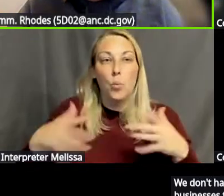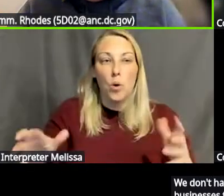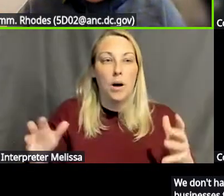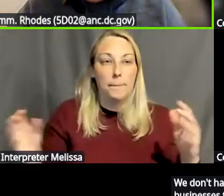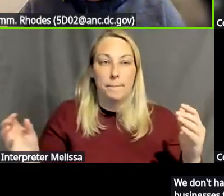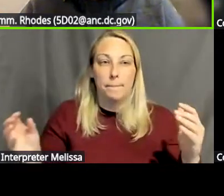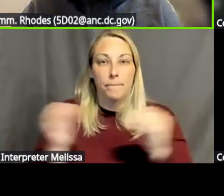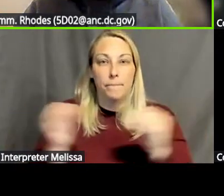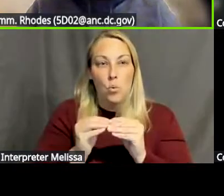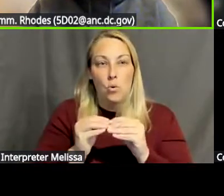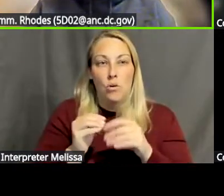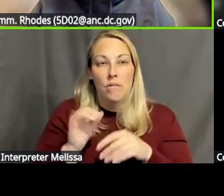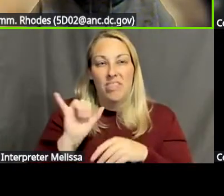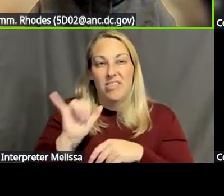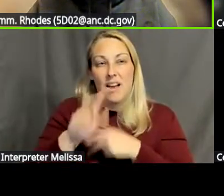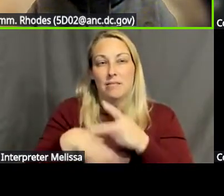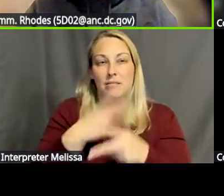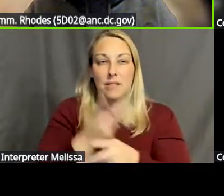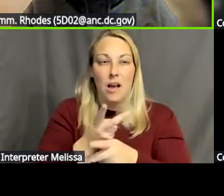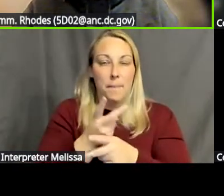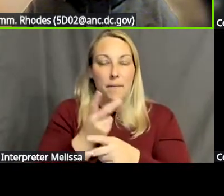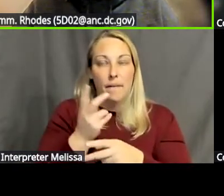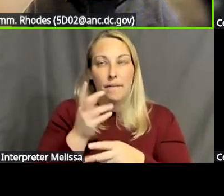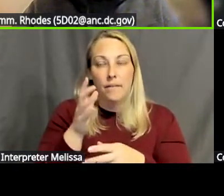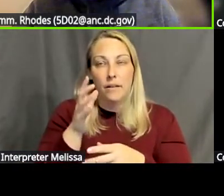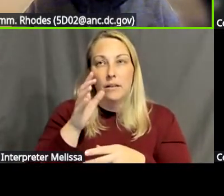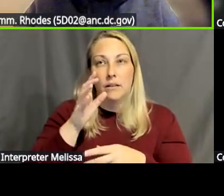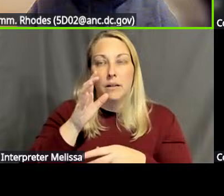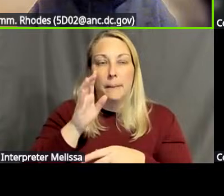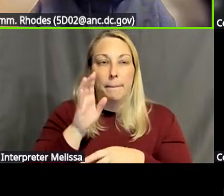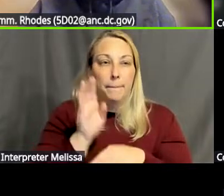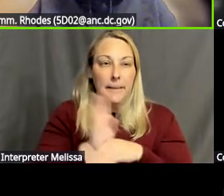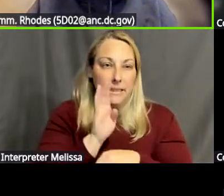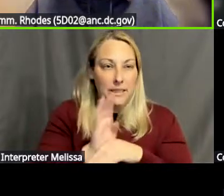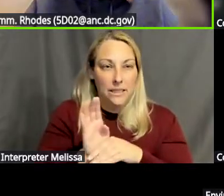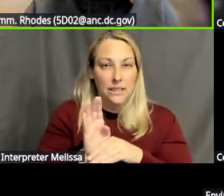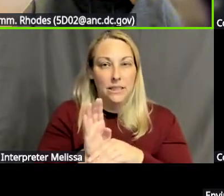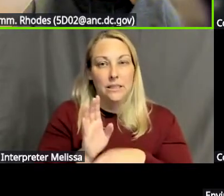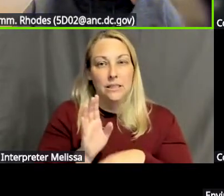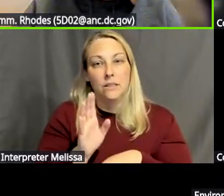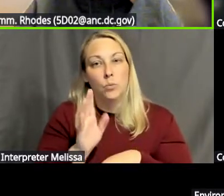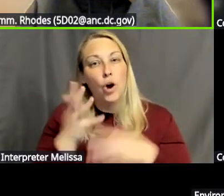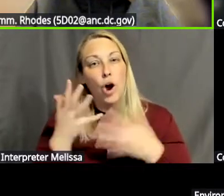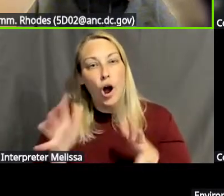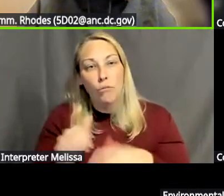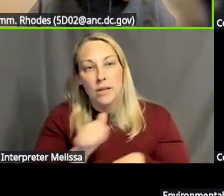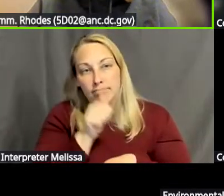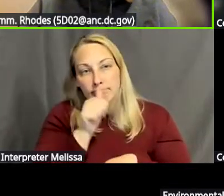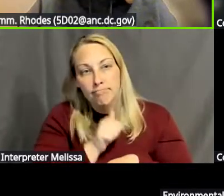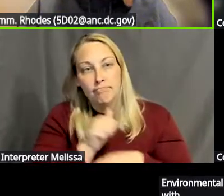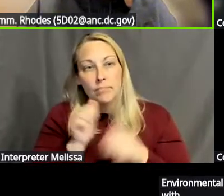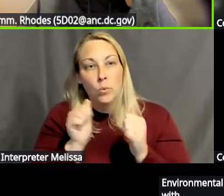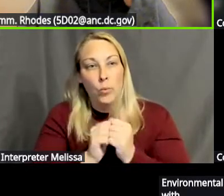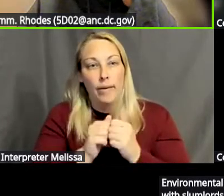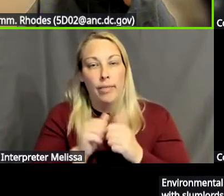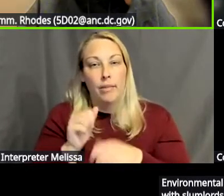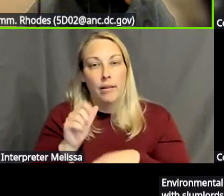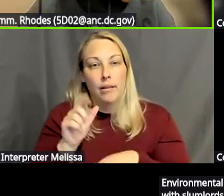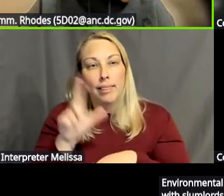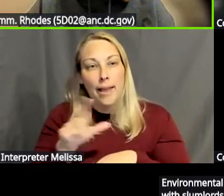environmental injustice issues. We're dealing with a human need. We're dealing with slumlords. We're dealing